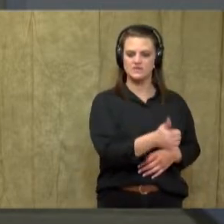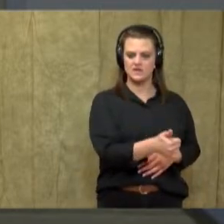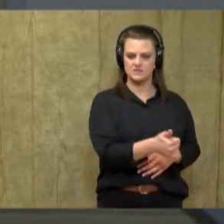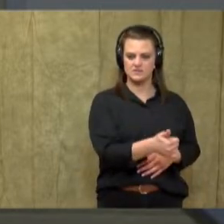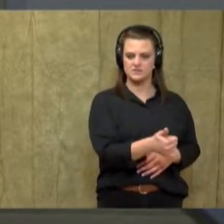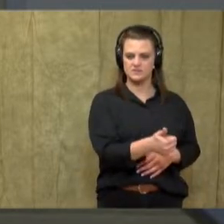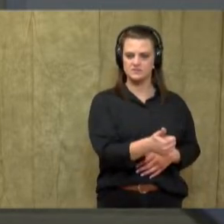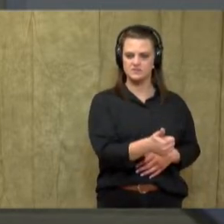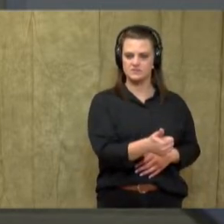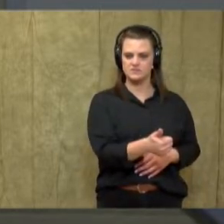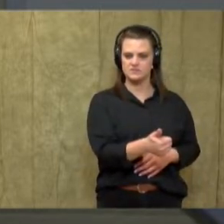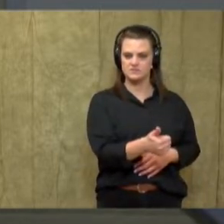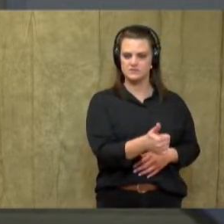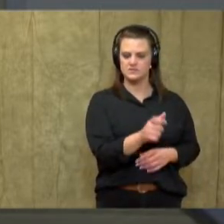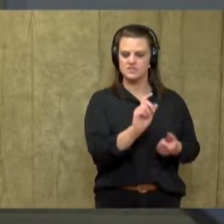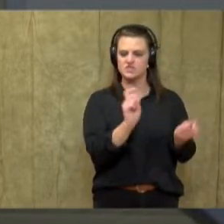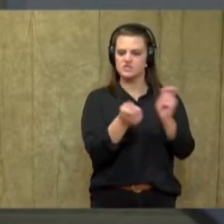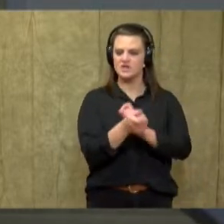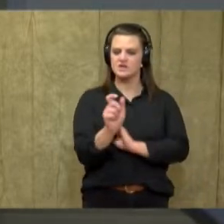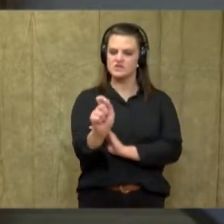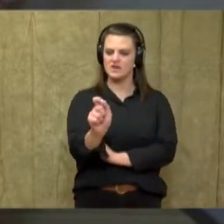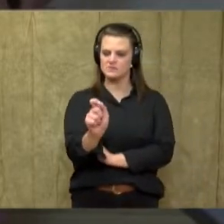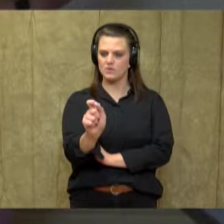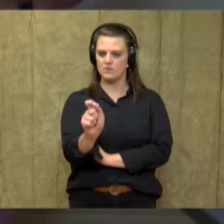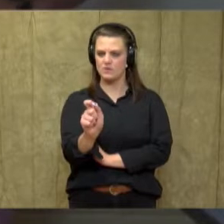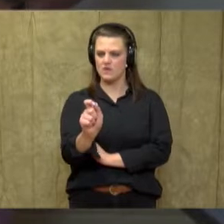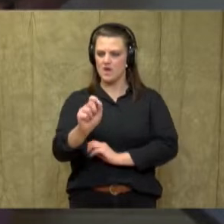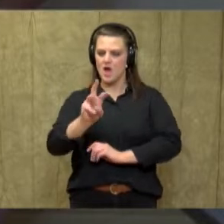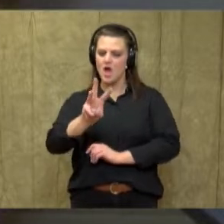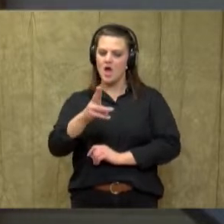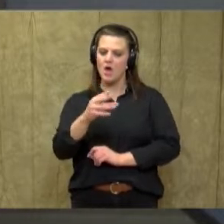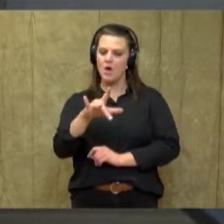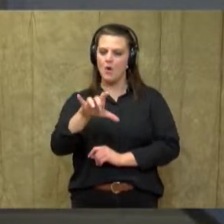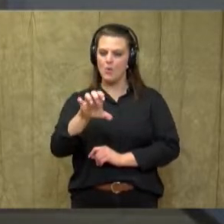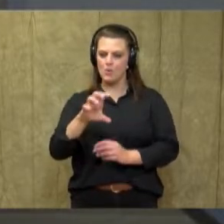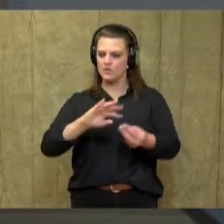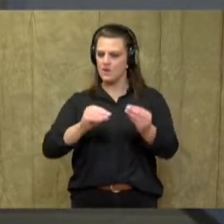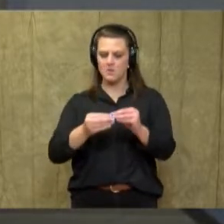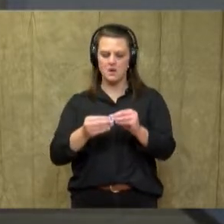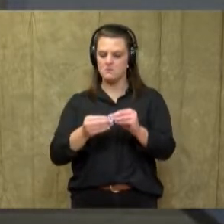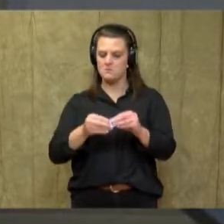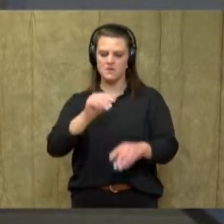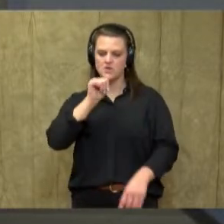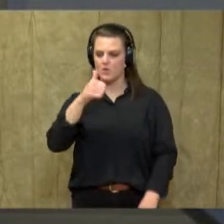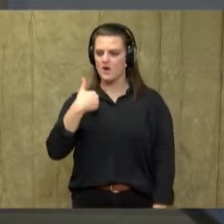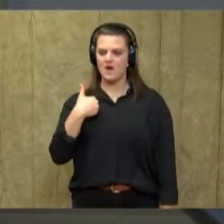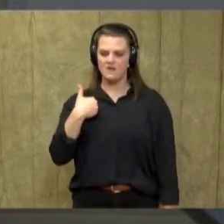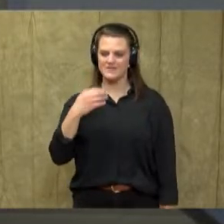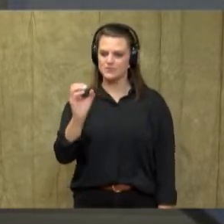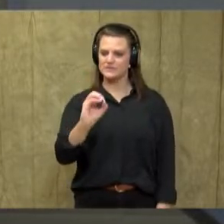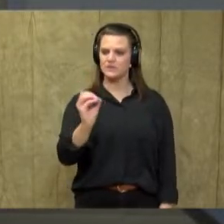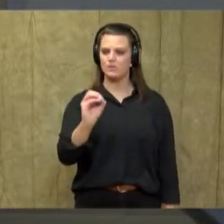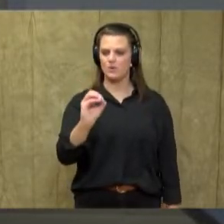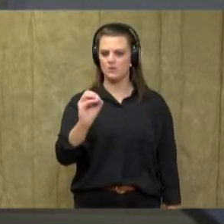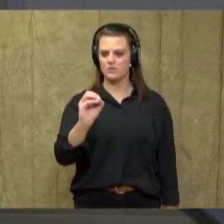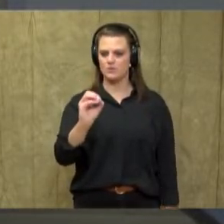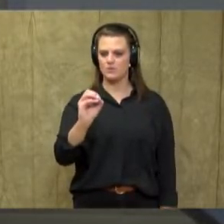tenths. What would our decimal look like? Do we have any whole numbers? No, so we put a 0